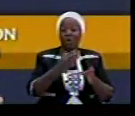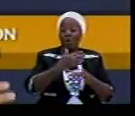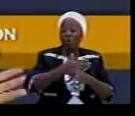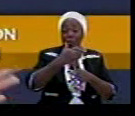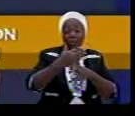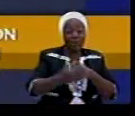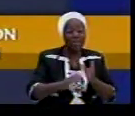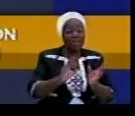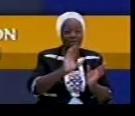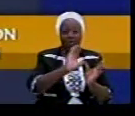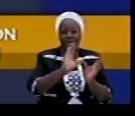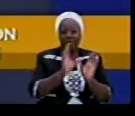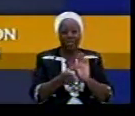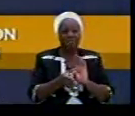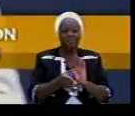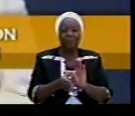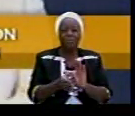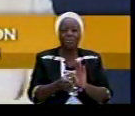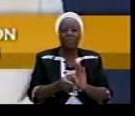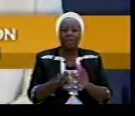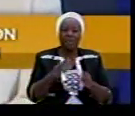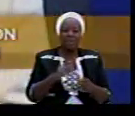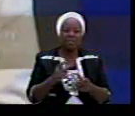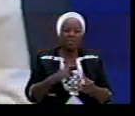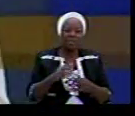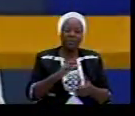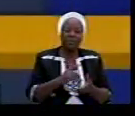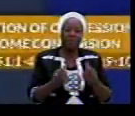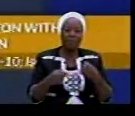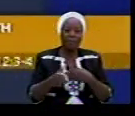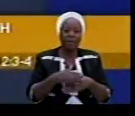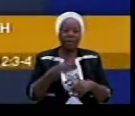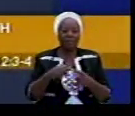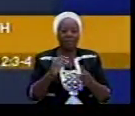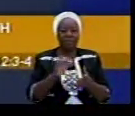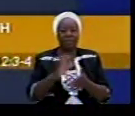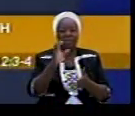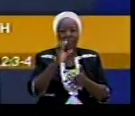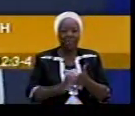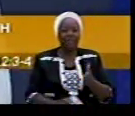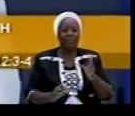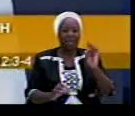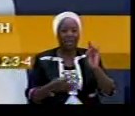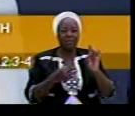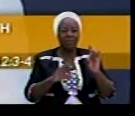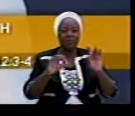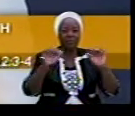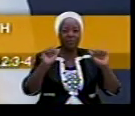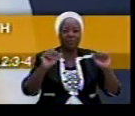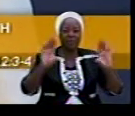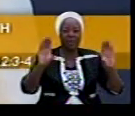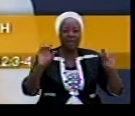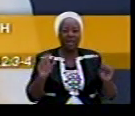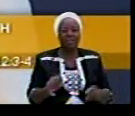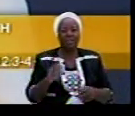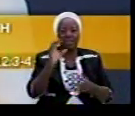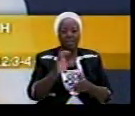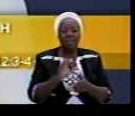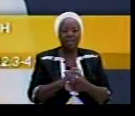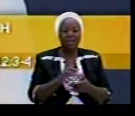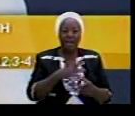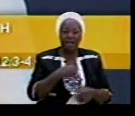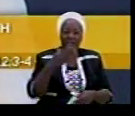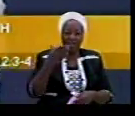chapter 8 of Acts, verse 8, and there was great joy in that